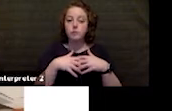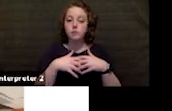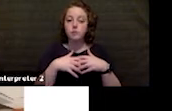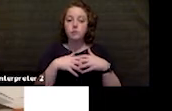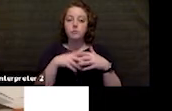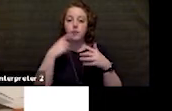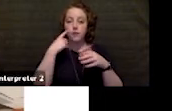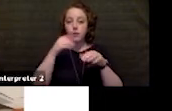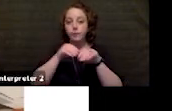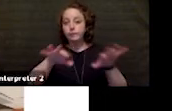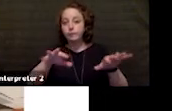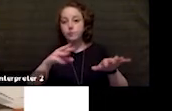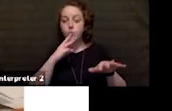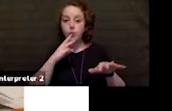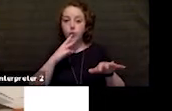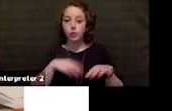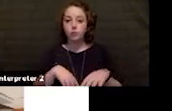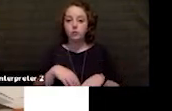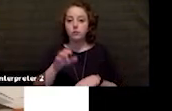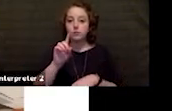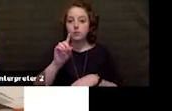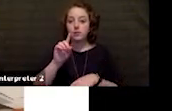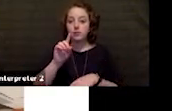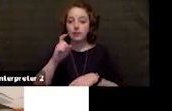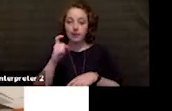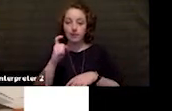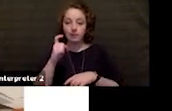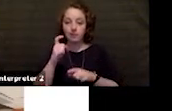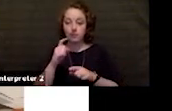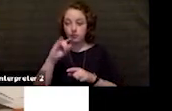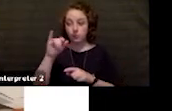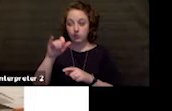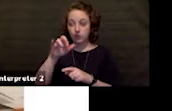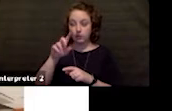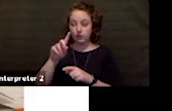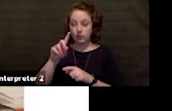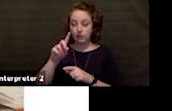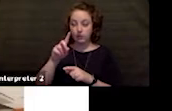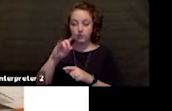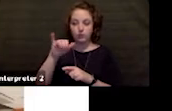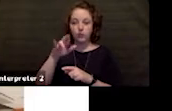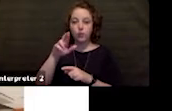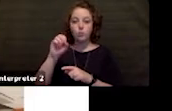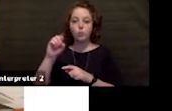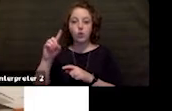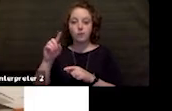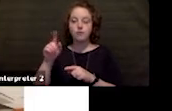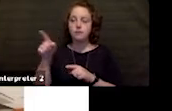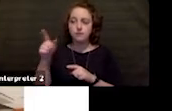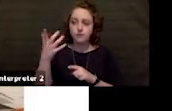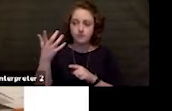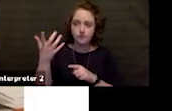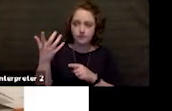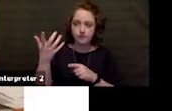And DX, and Jared, you may be able to chime in and help me out here. But it's